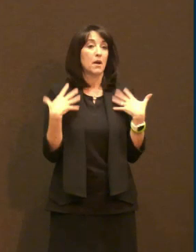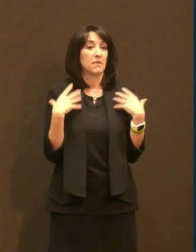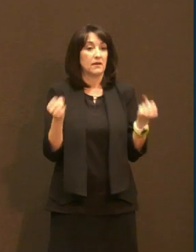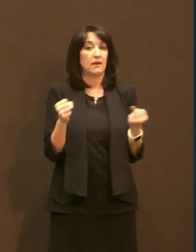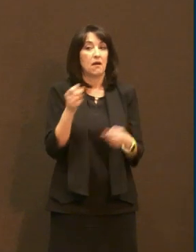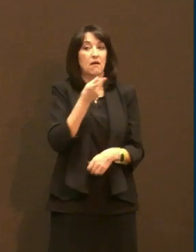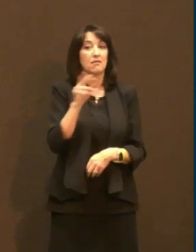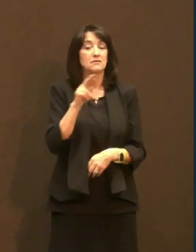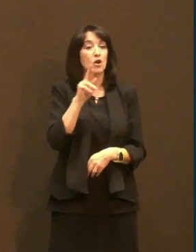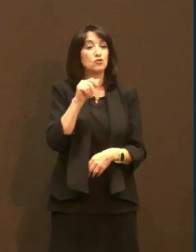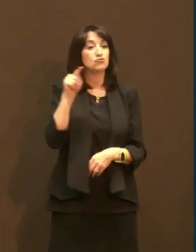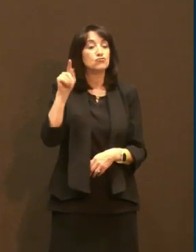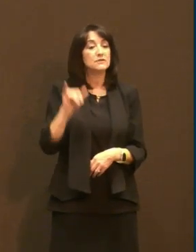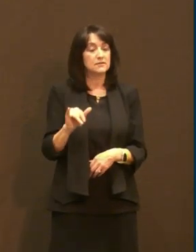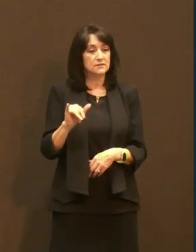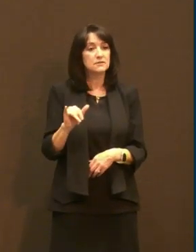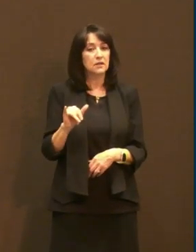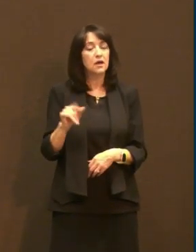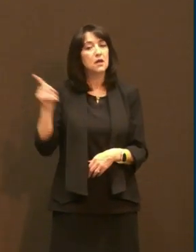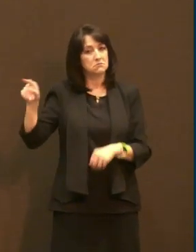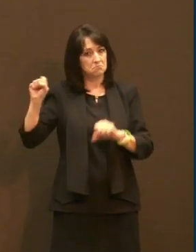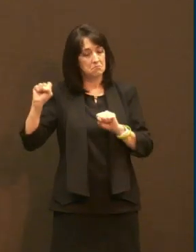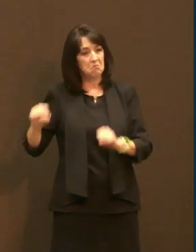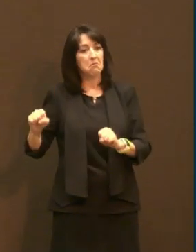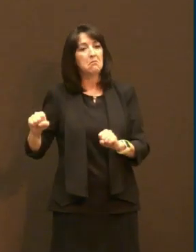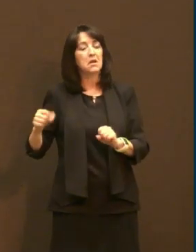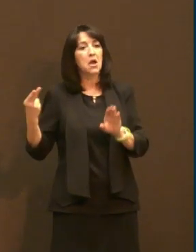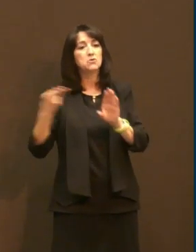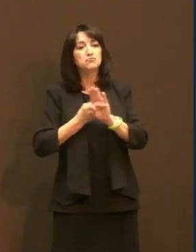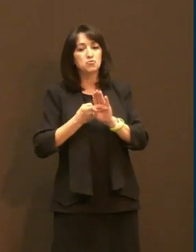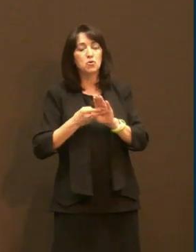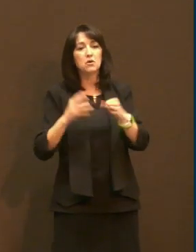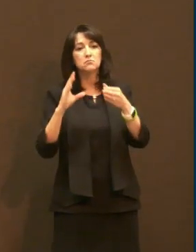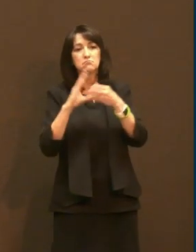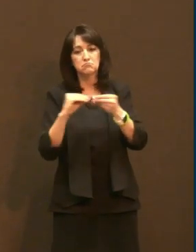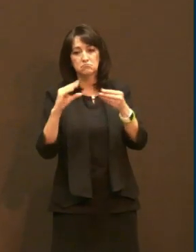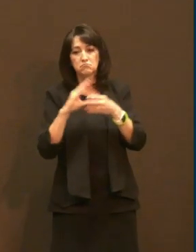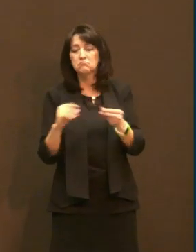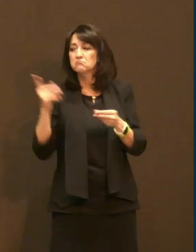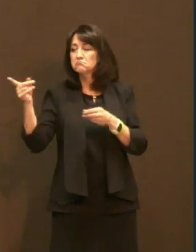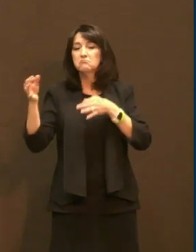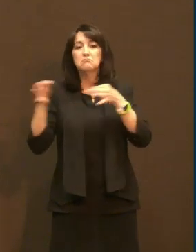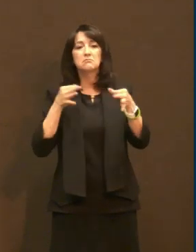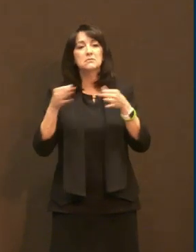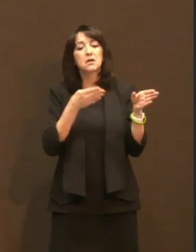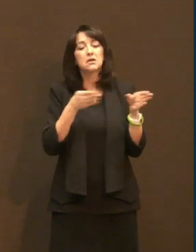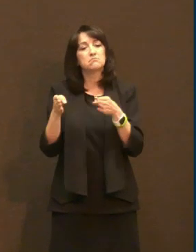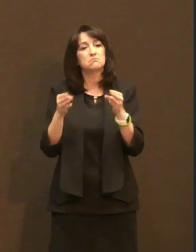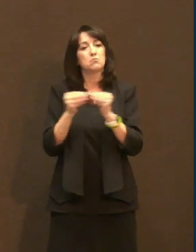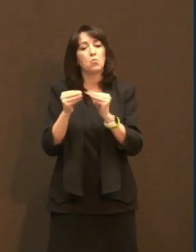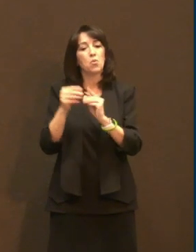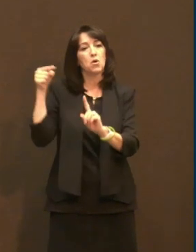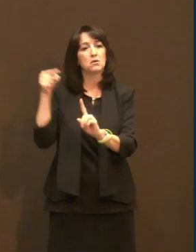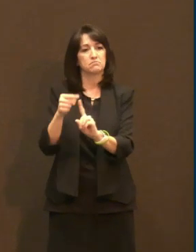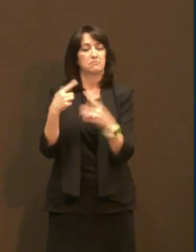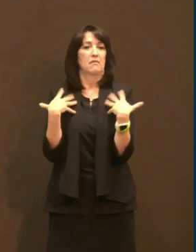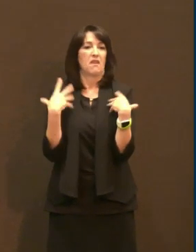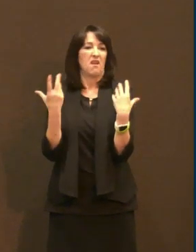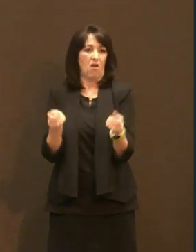doing to really lean into helping the most vulnerable population, our long-term care facilities and our senior